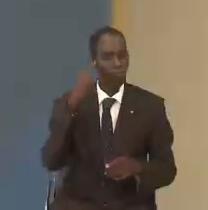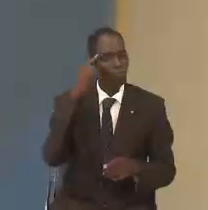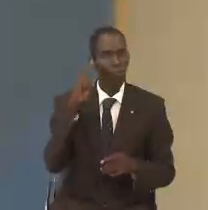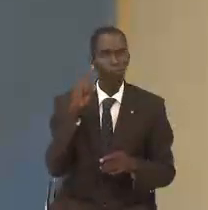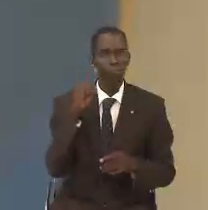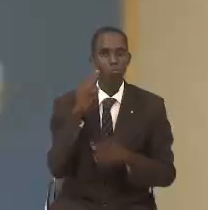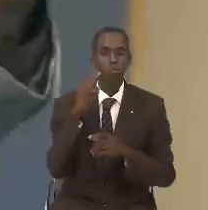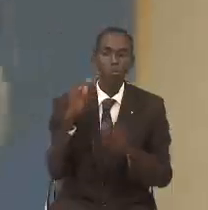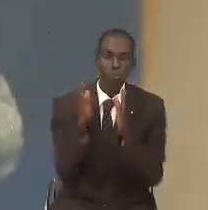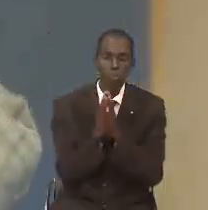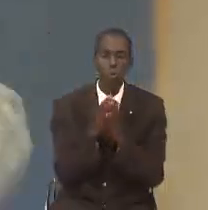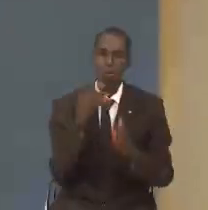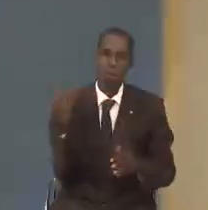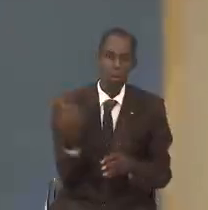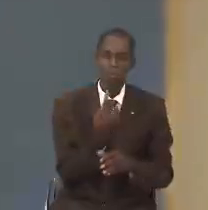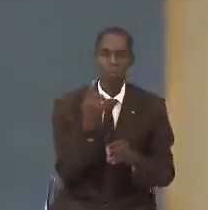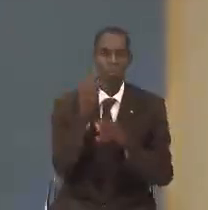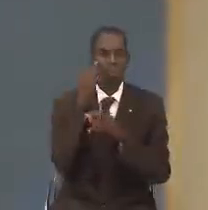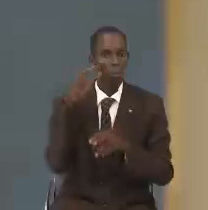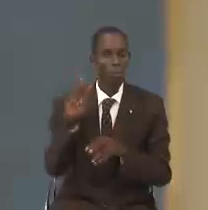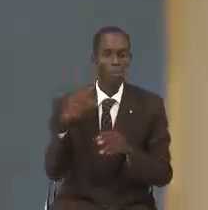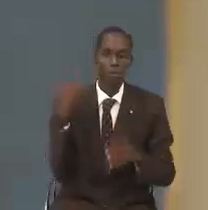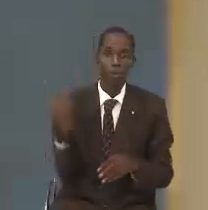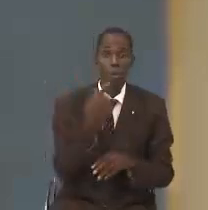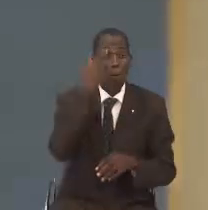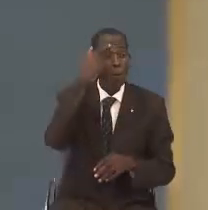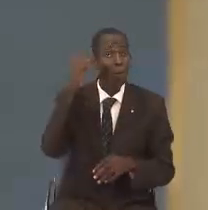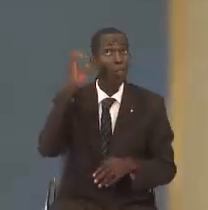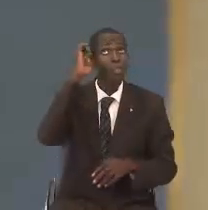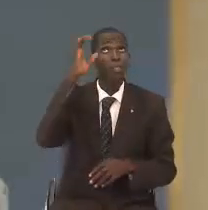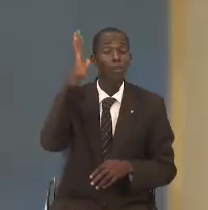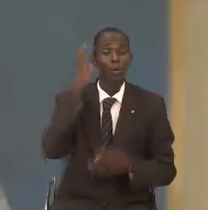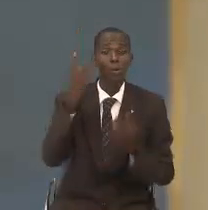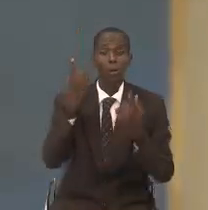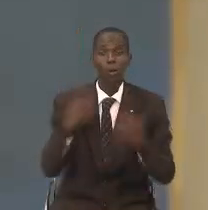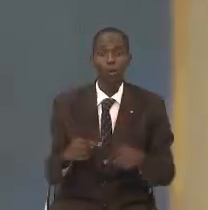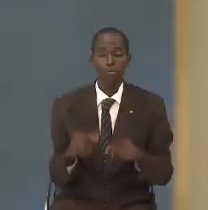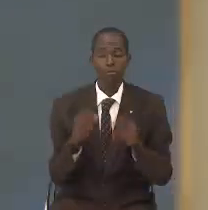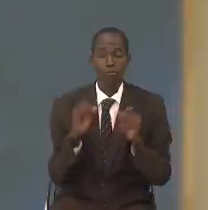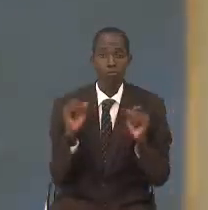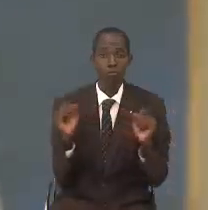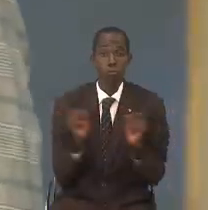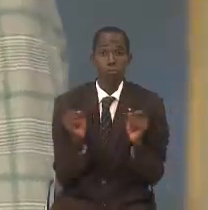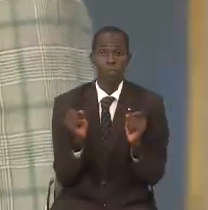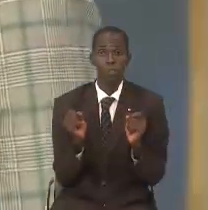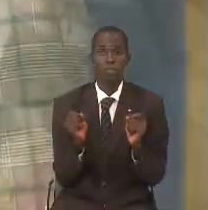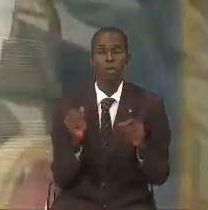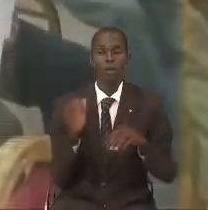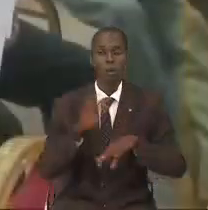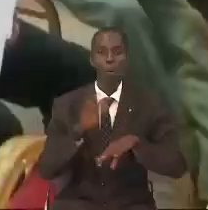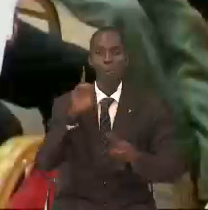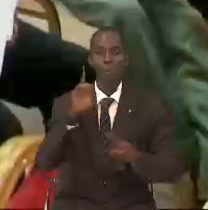ye always, therefore, because it will come like a snare upon the people of the world. Watch